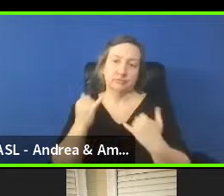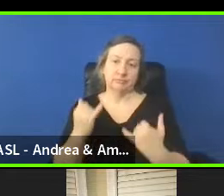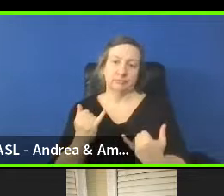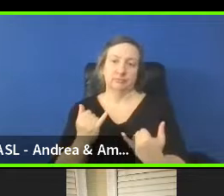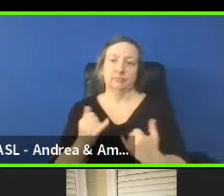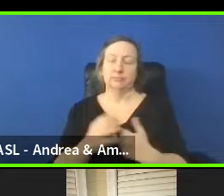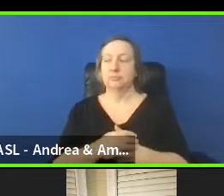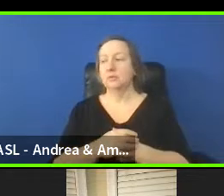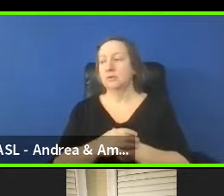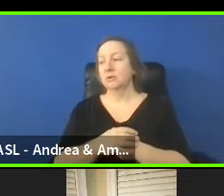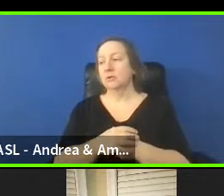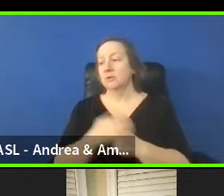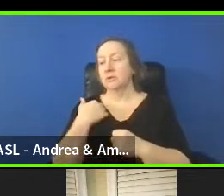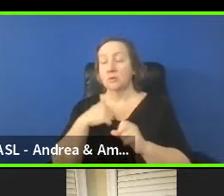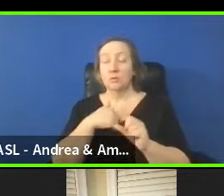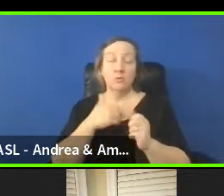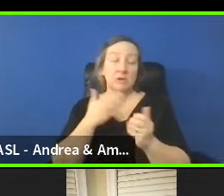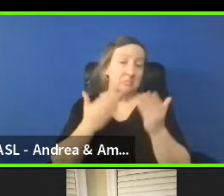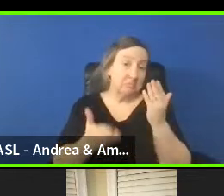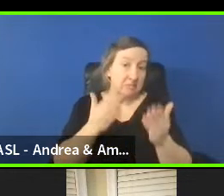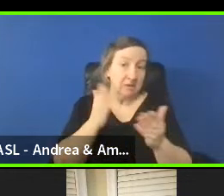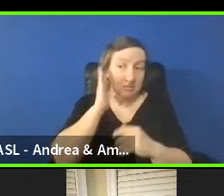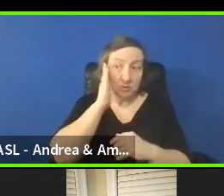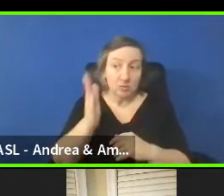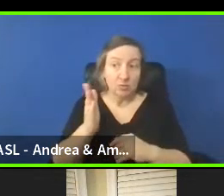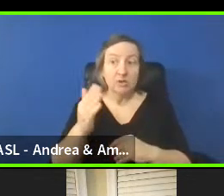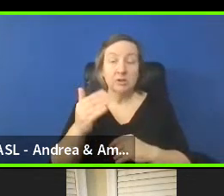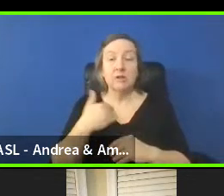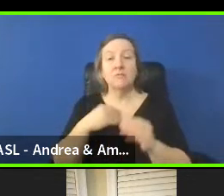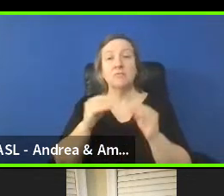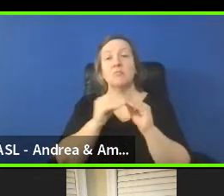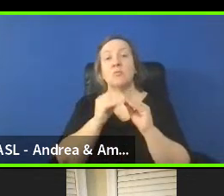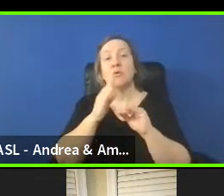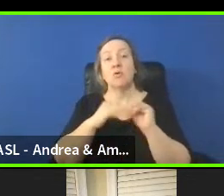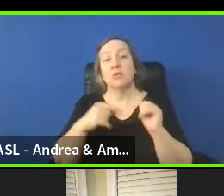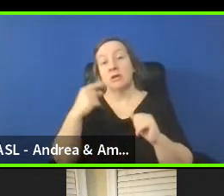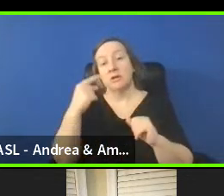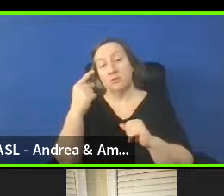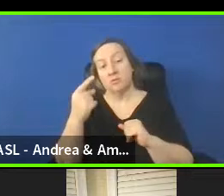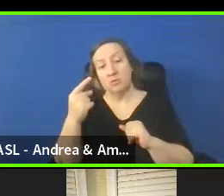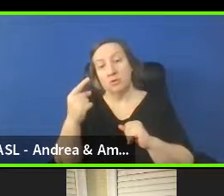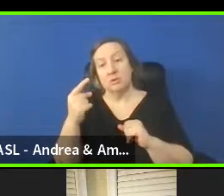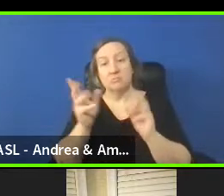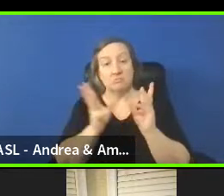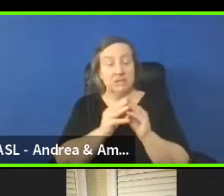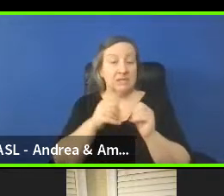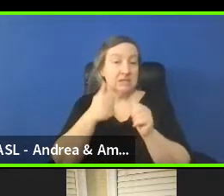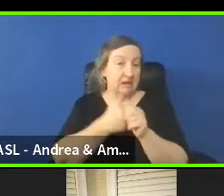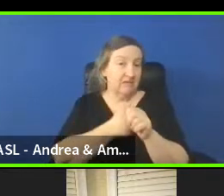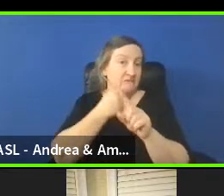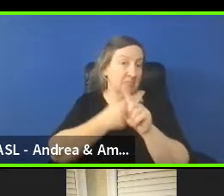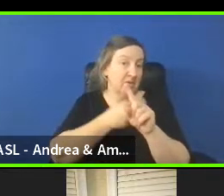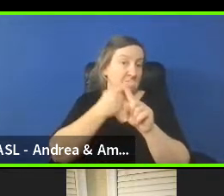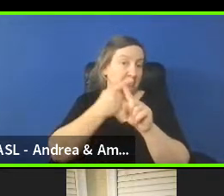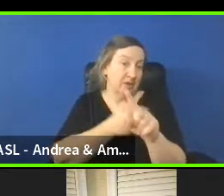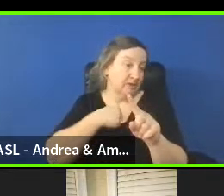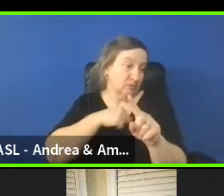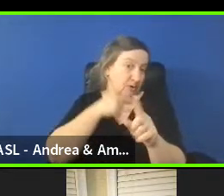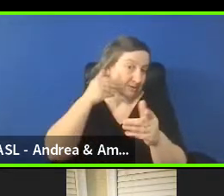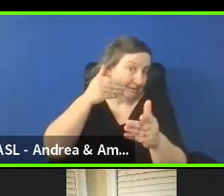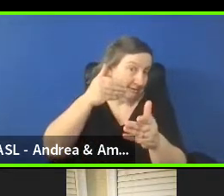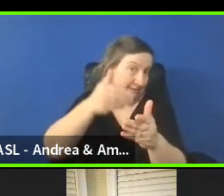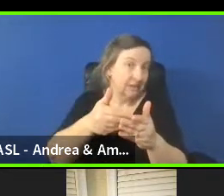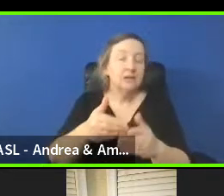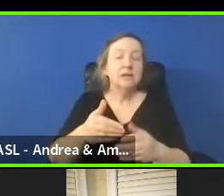We are potentially looking to have more than one meeting per month as we move forward, but that